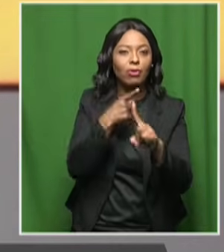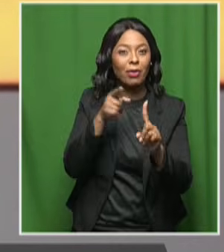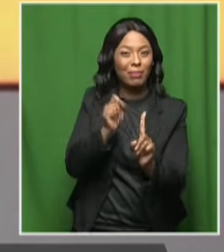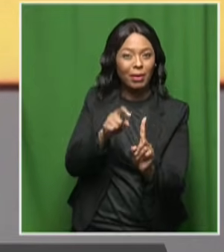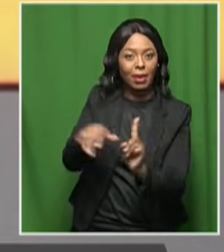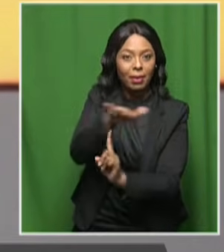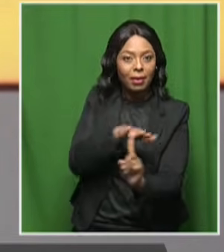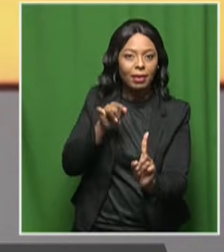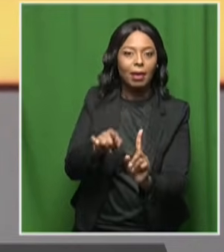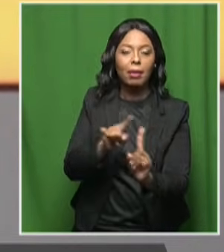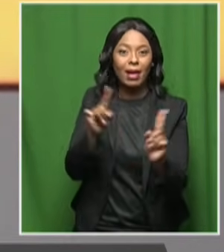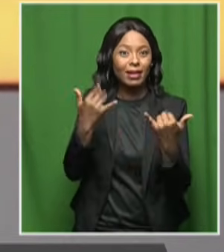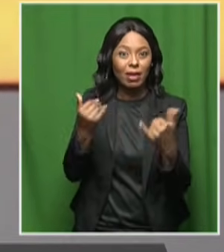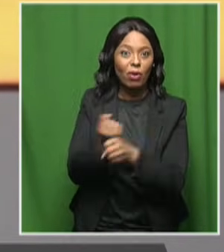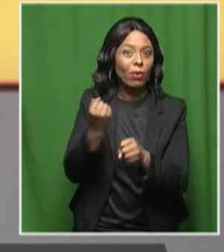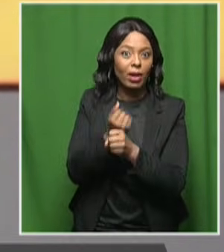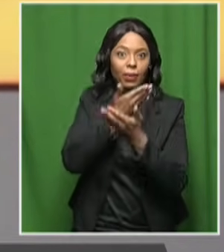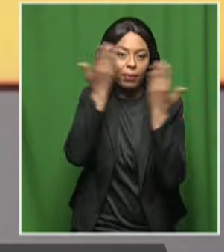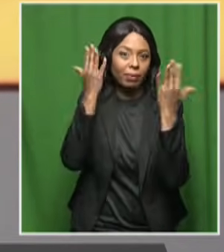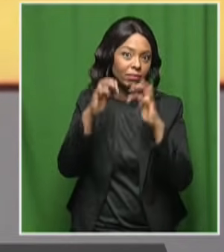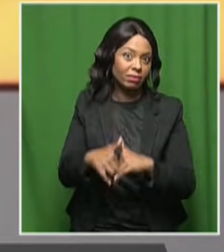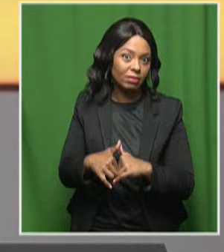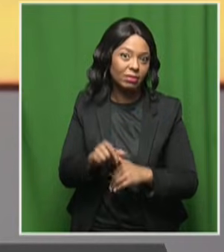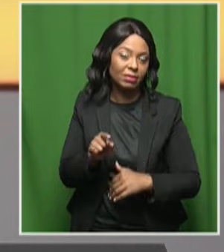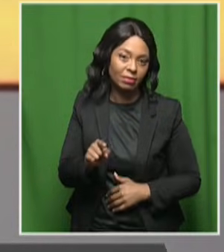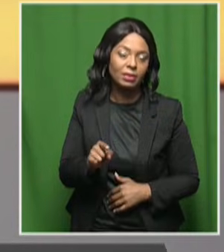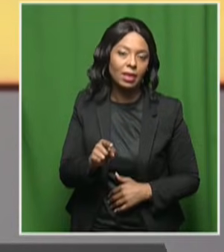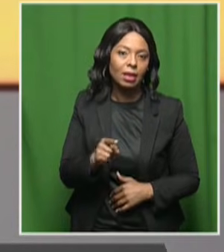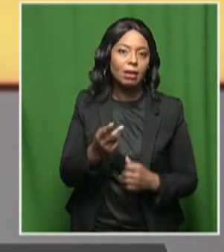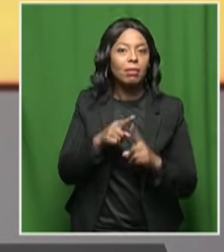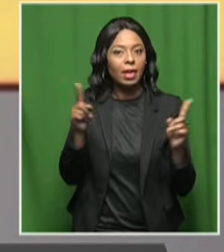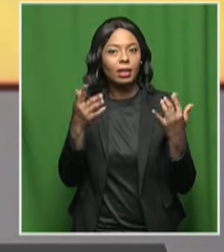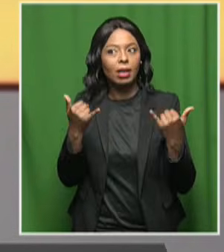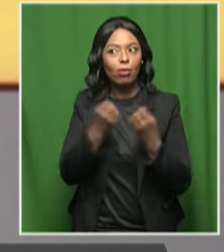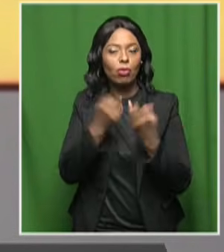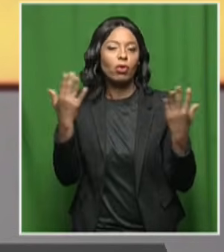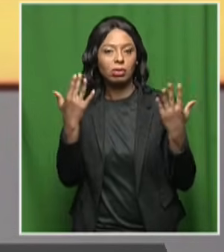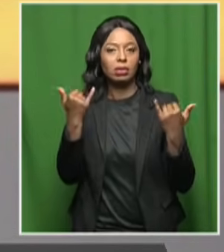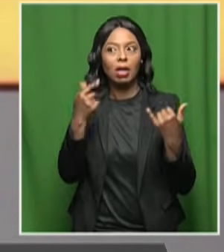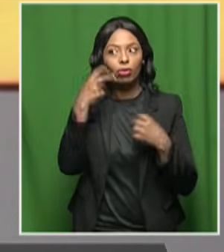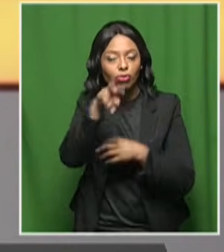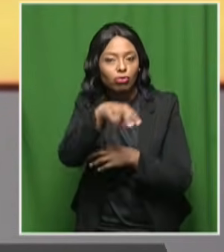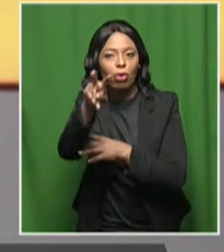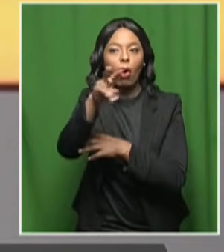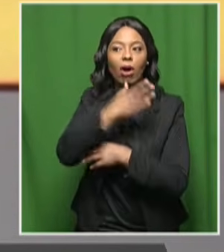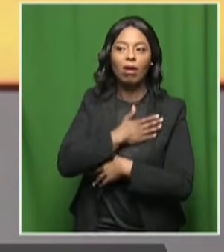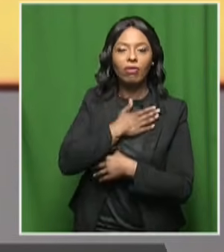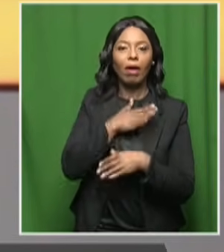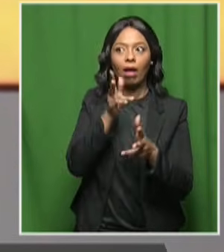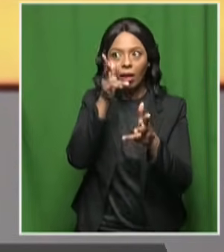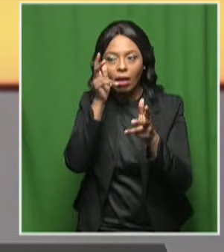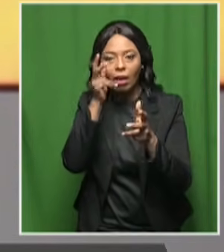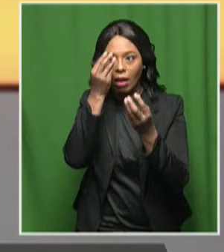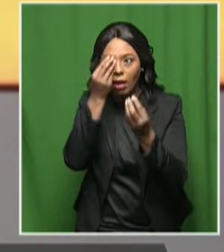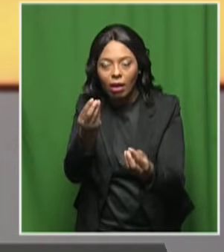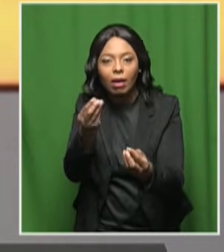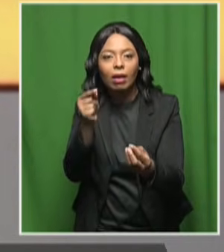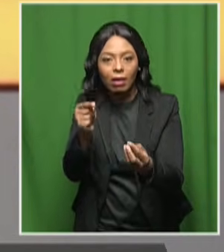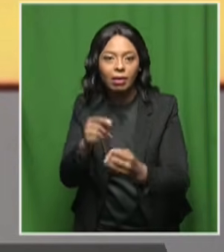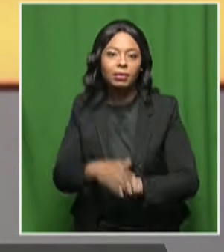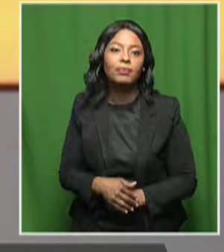and it's no longer functional. And it now serves as a tourist attraction. So here's SABC News senior reporter Ulrich Hendrikse and